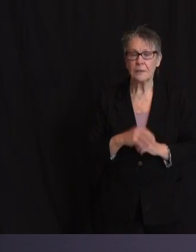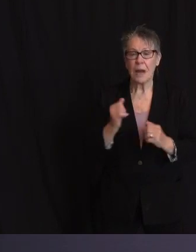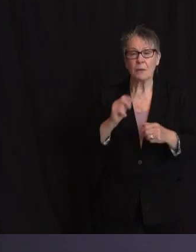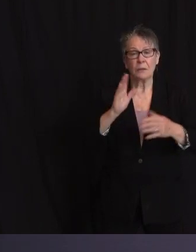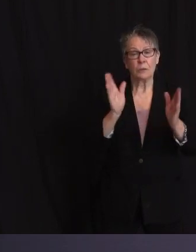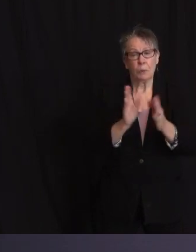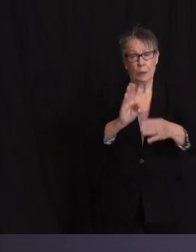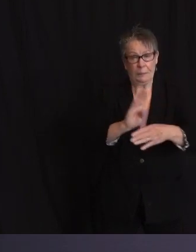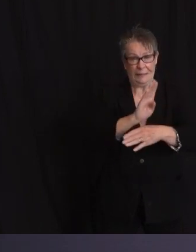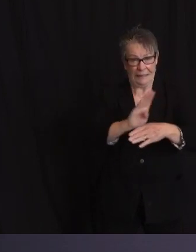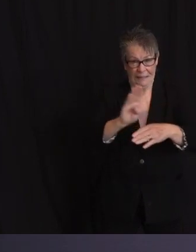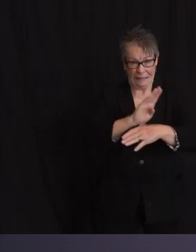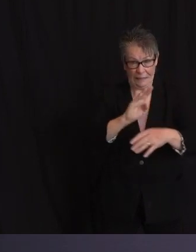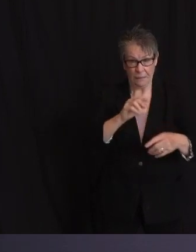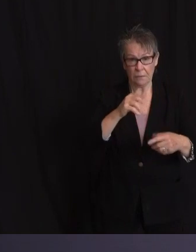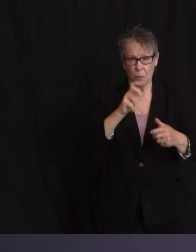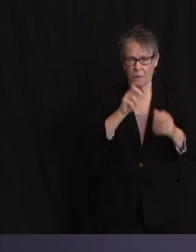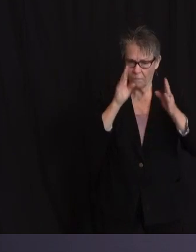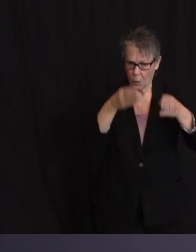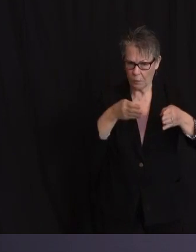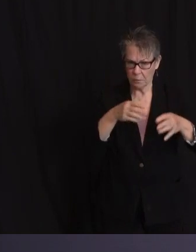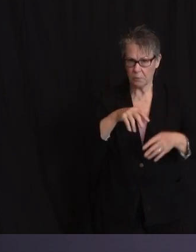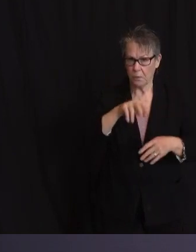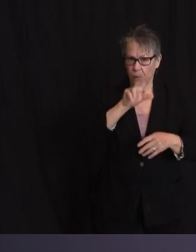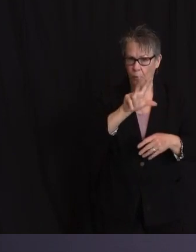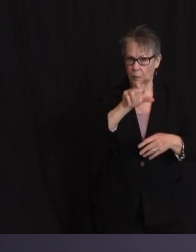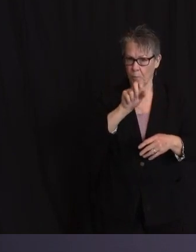And meaning, and also implying that states